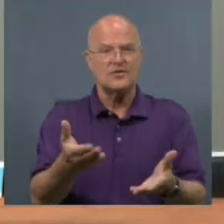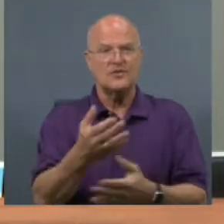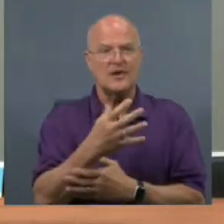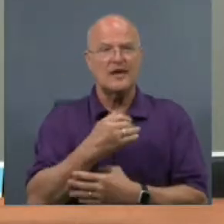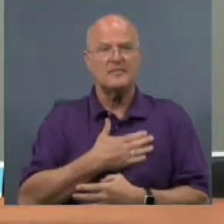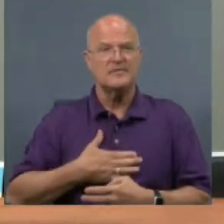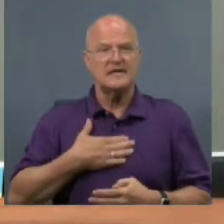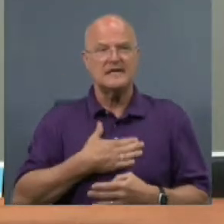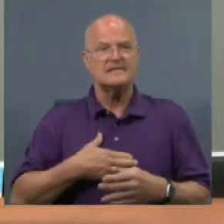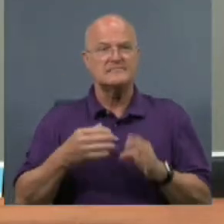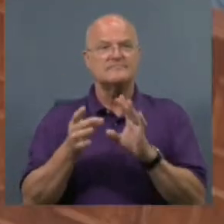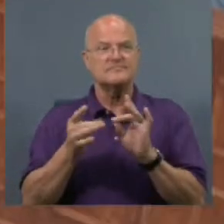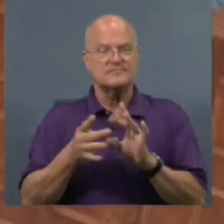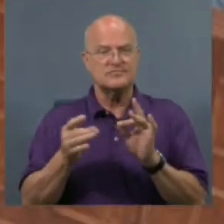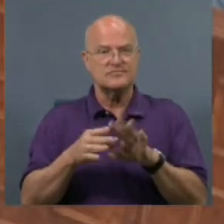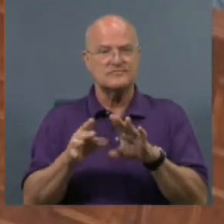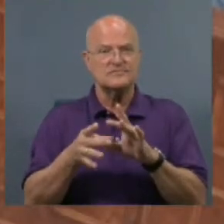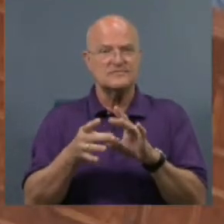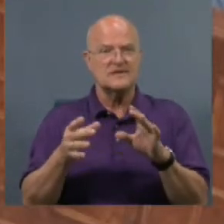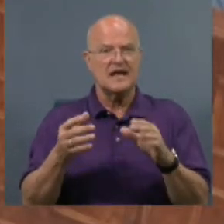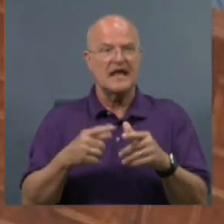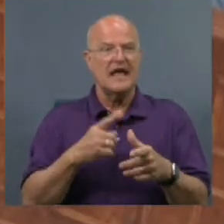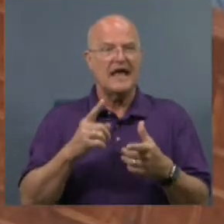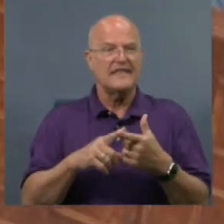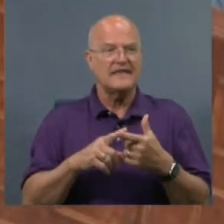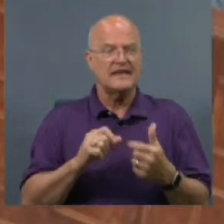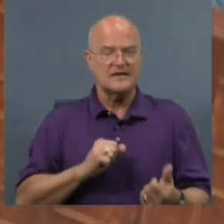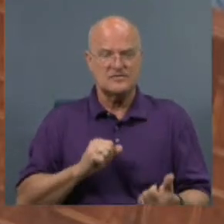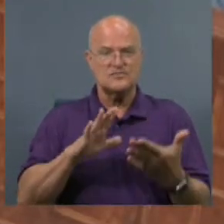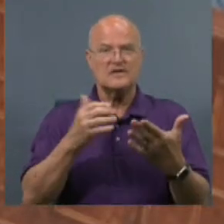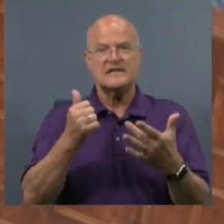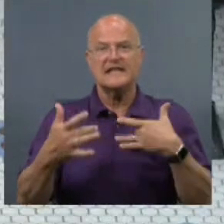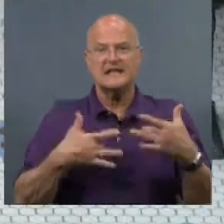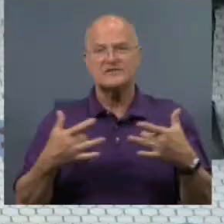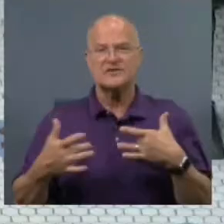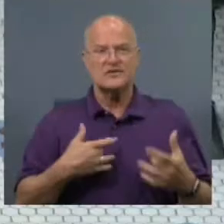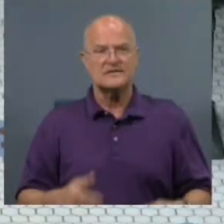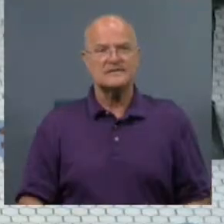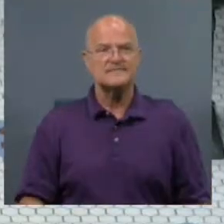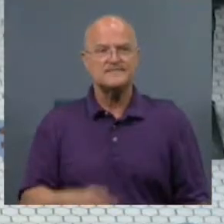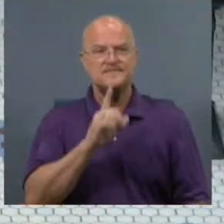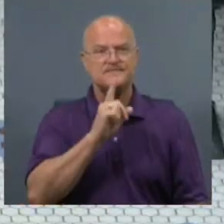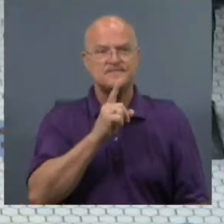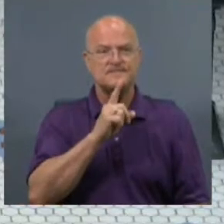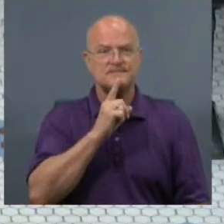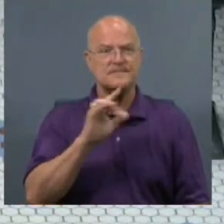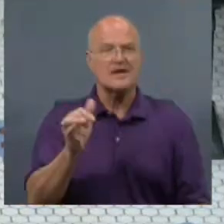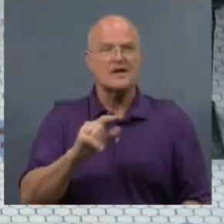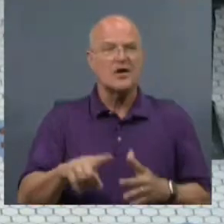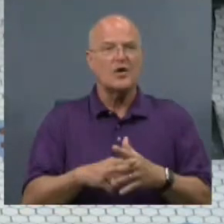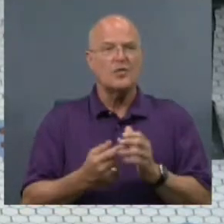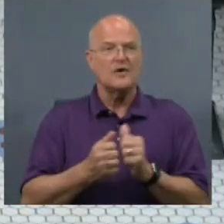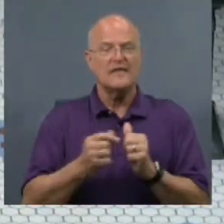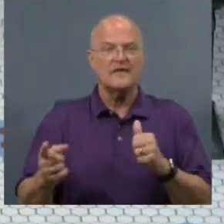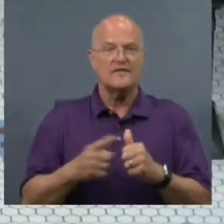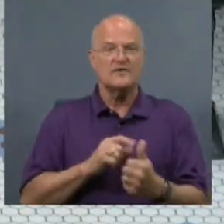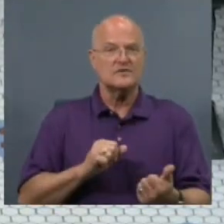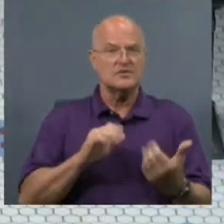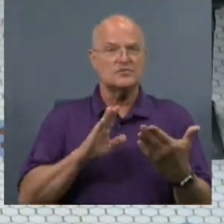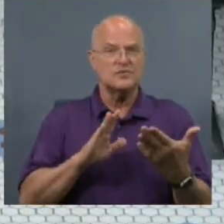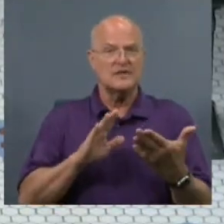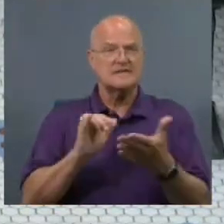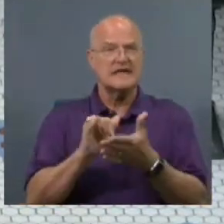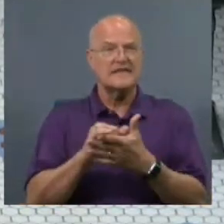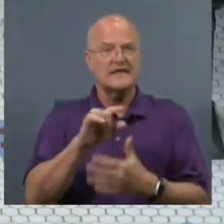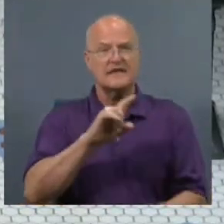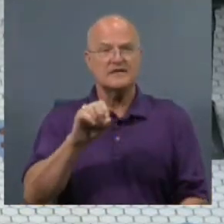Please feel free to make your opening statement and to address any of the concerns. Absolutely. I'll start off with first addressing